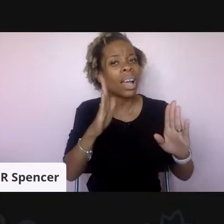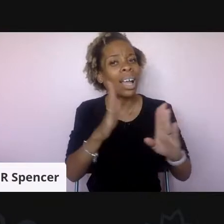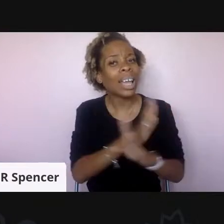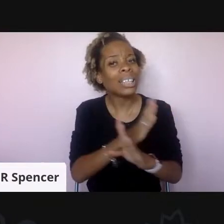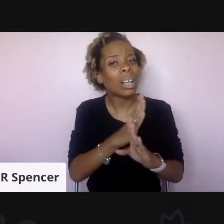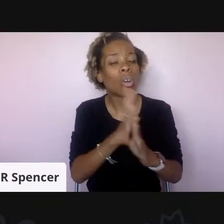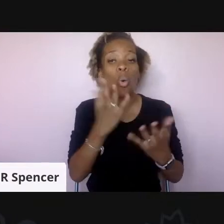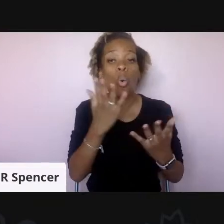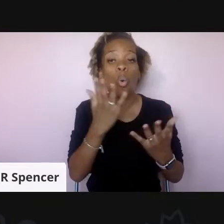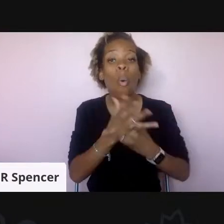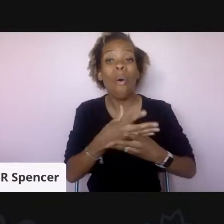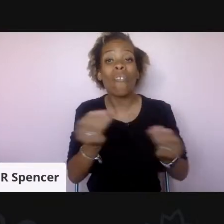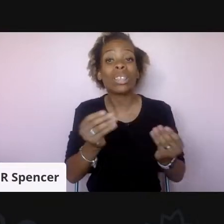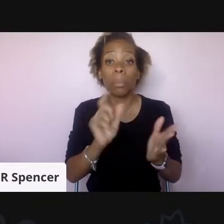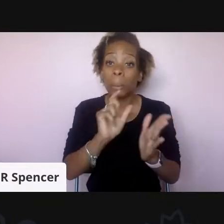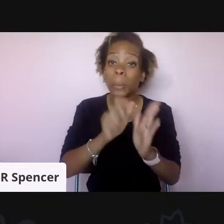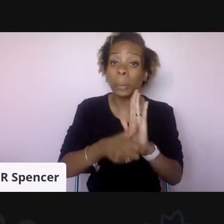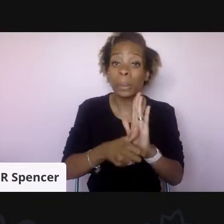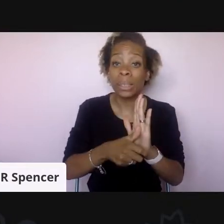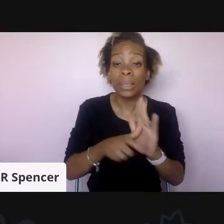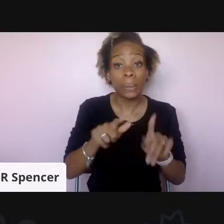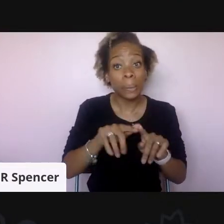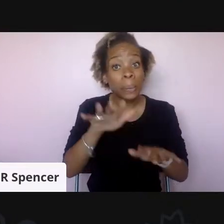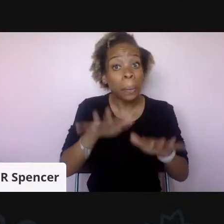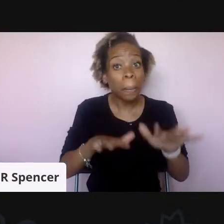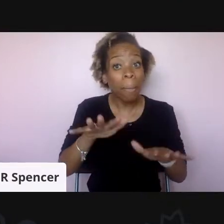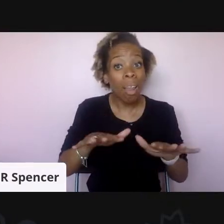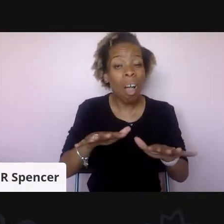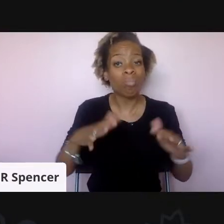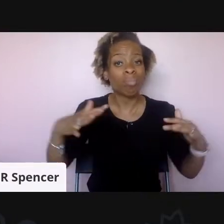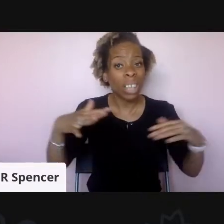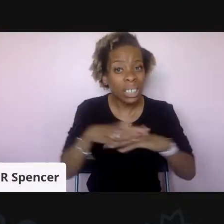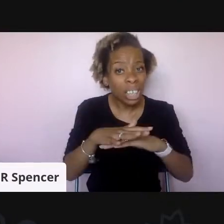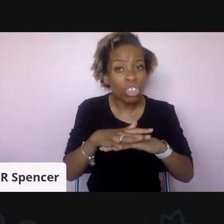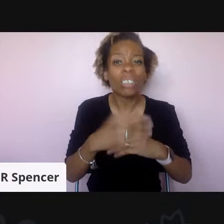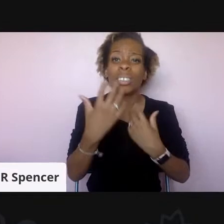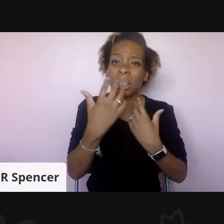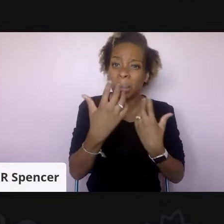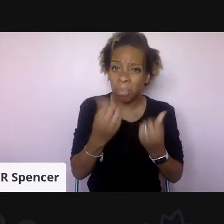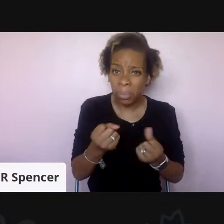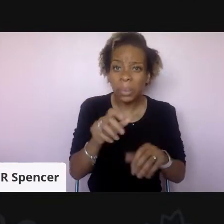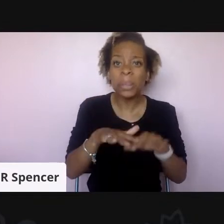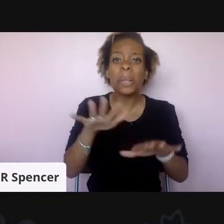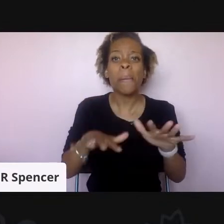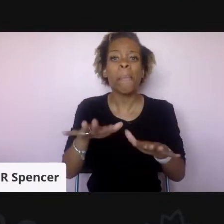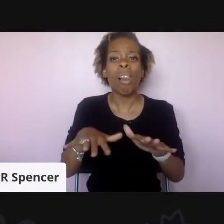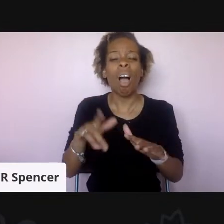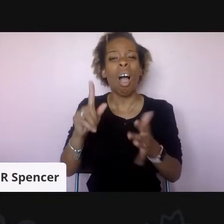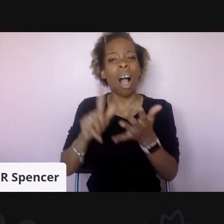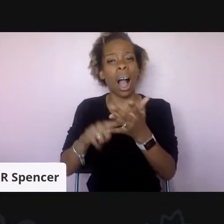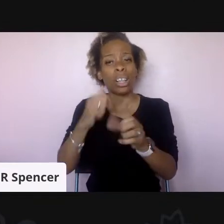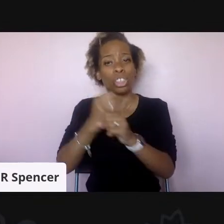invisible disabilities, to intersectionality, to LGBT+.